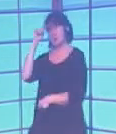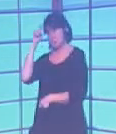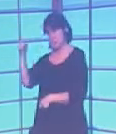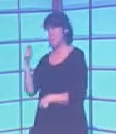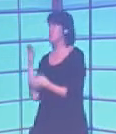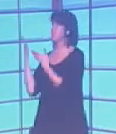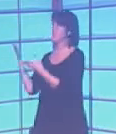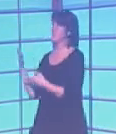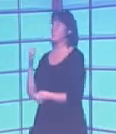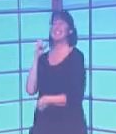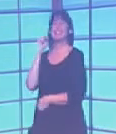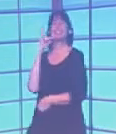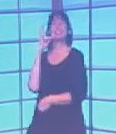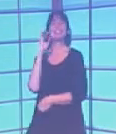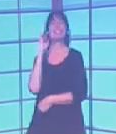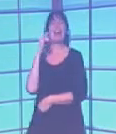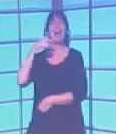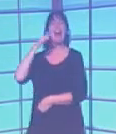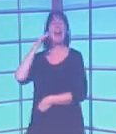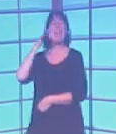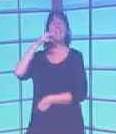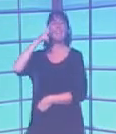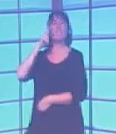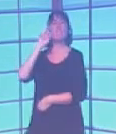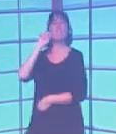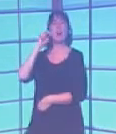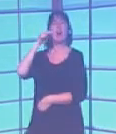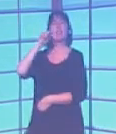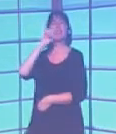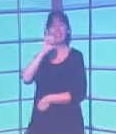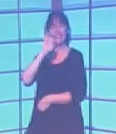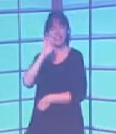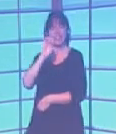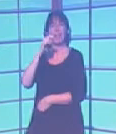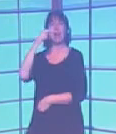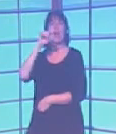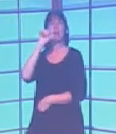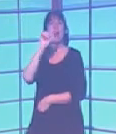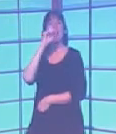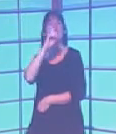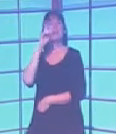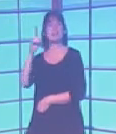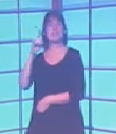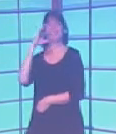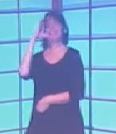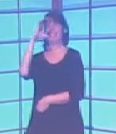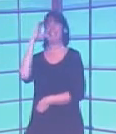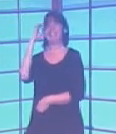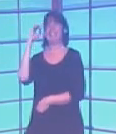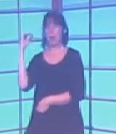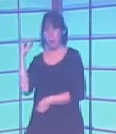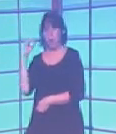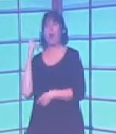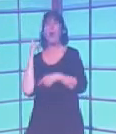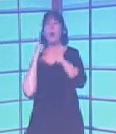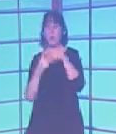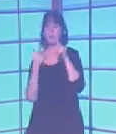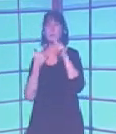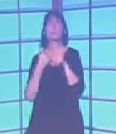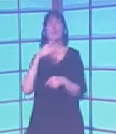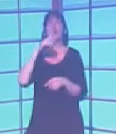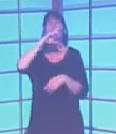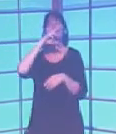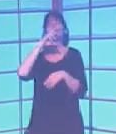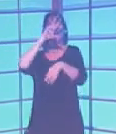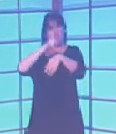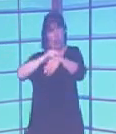Gadd, chief executive of Level Playing Field. I'm also delighted to welcome Dr. Volker Seeger, and Volker and I have known each